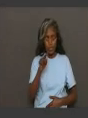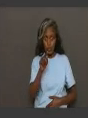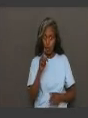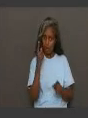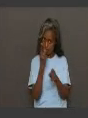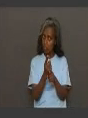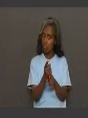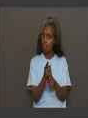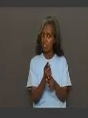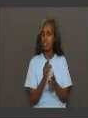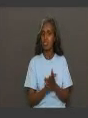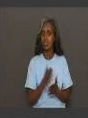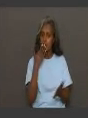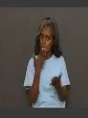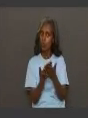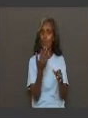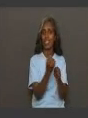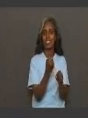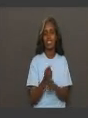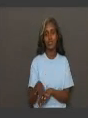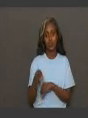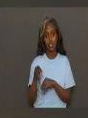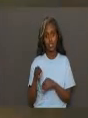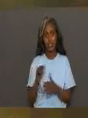are correct. Well done, students.